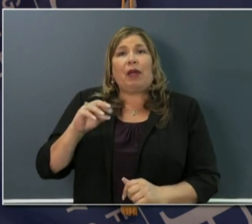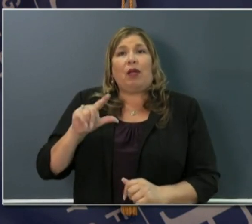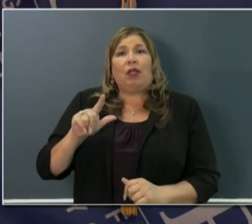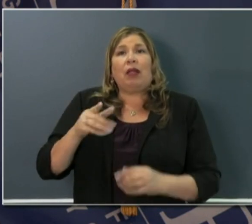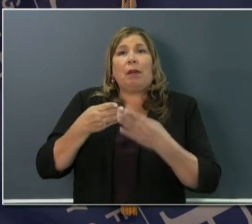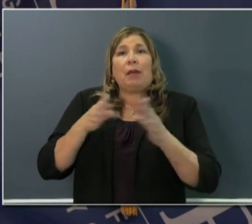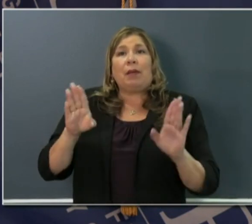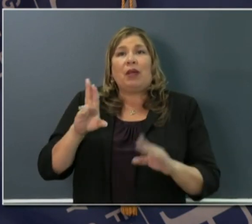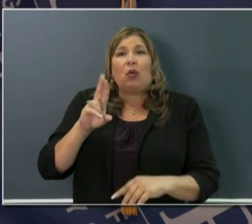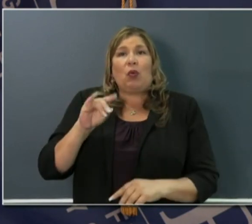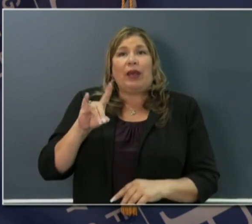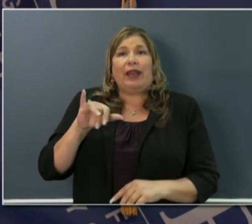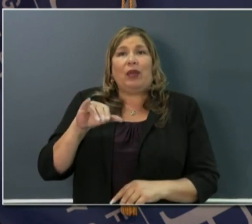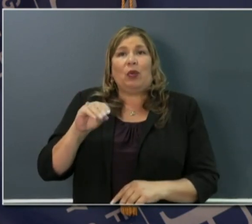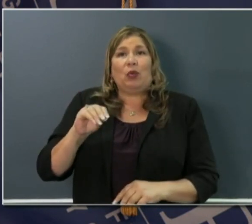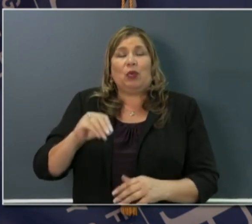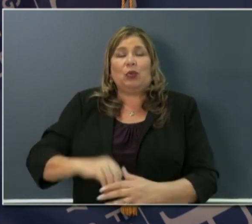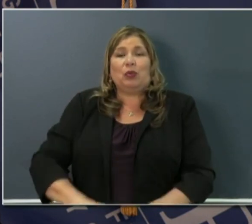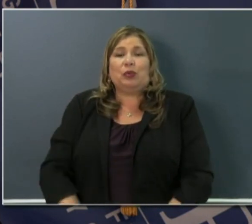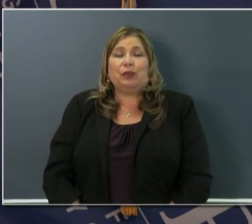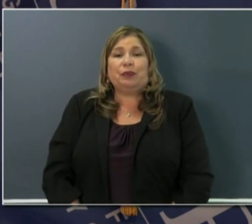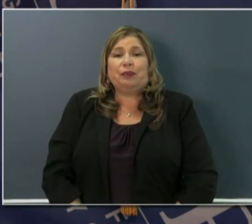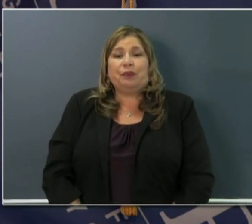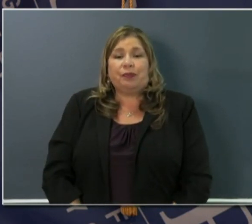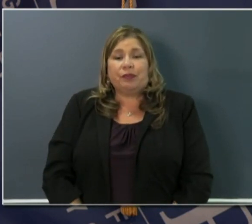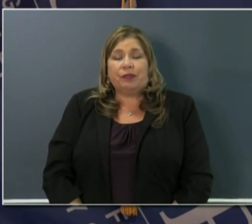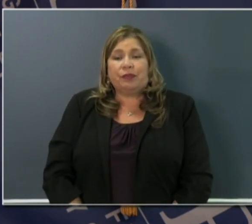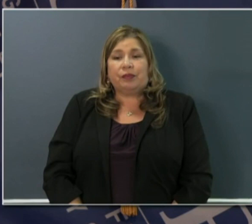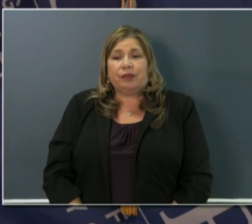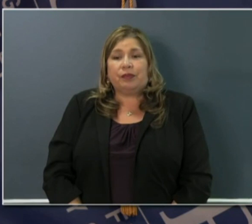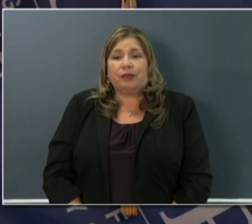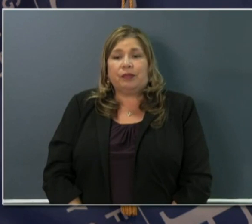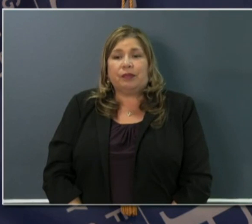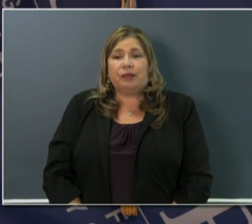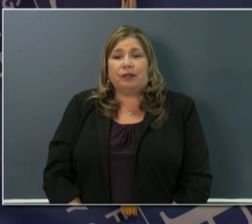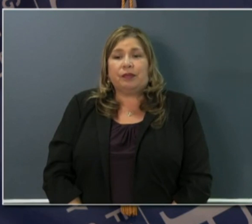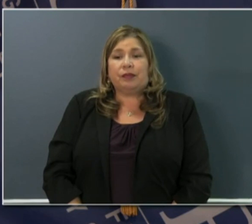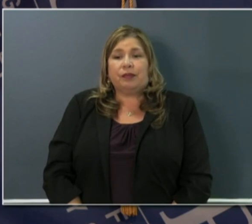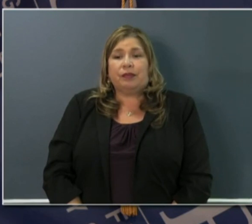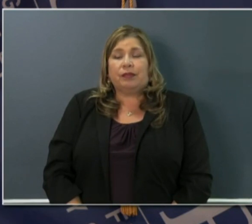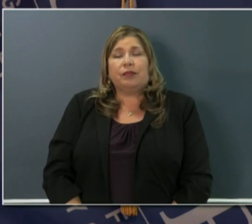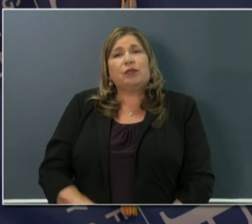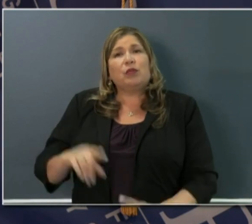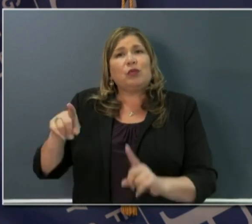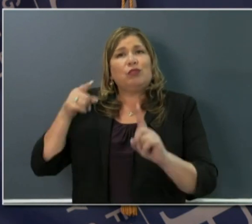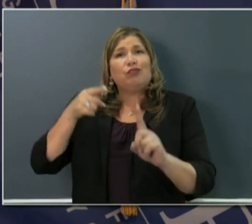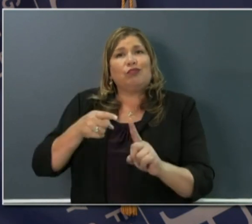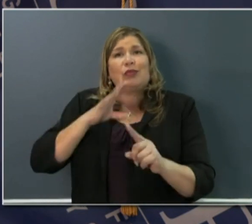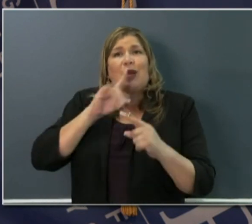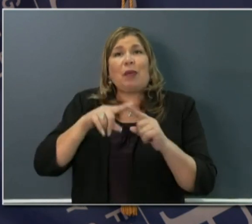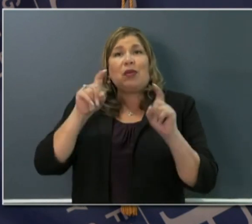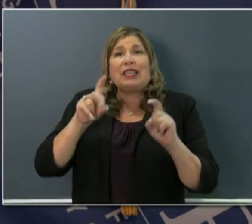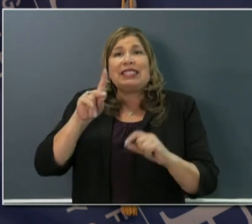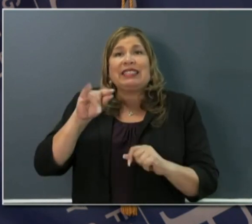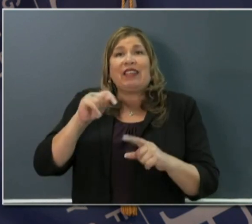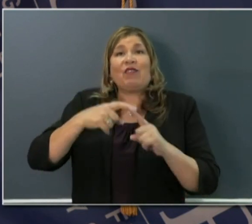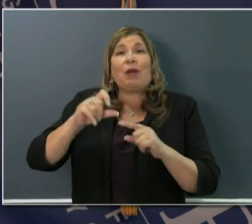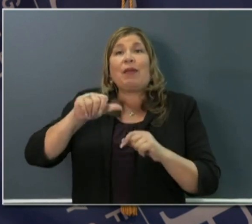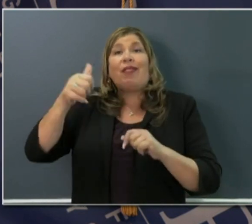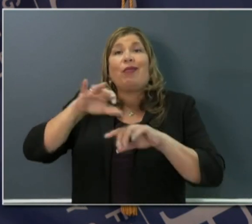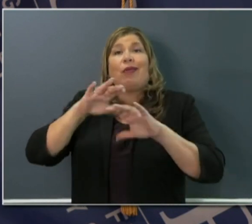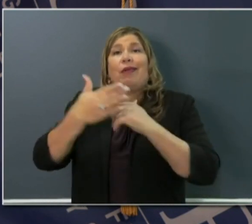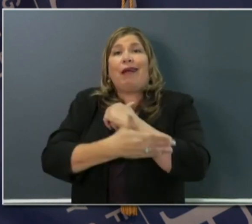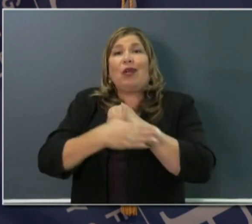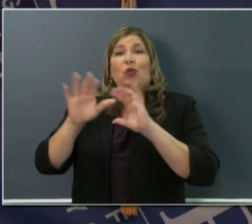Hi, Governor. You've talked about some of these new test kits coming in from overseas. What areas are most in need of those? And is